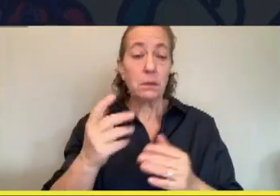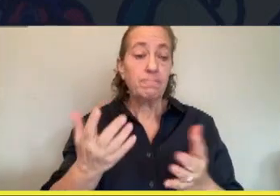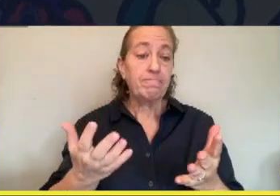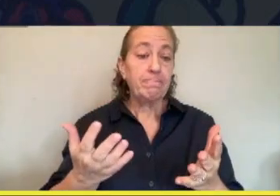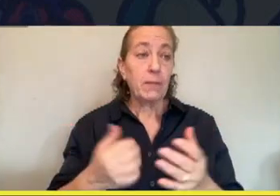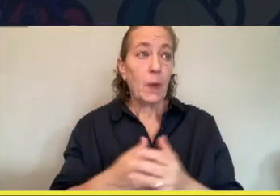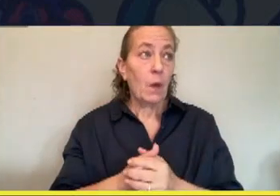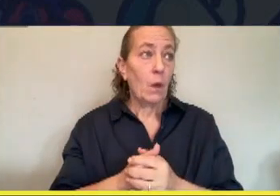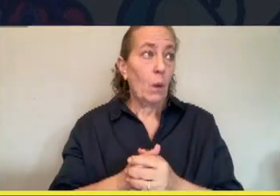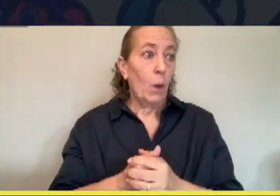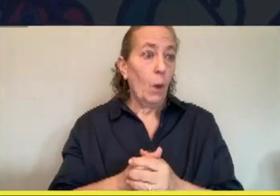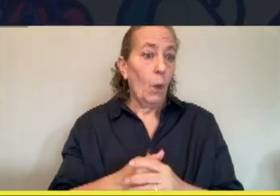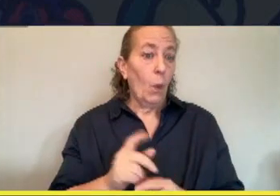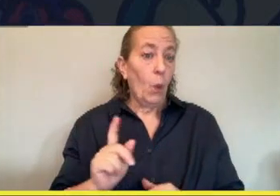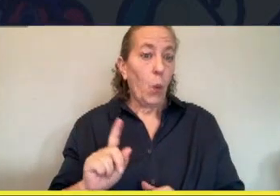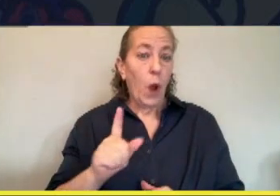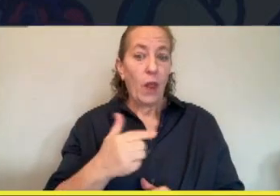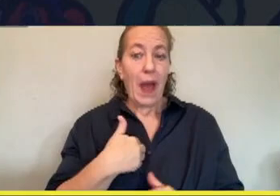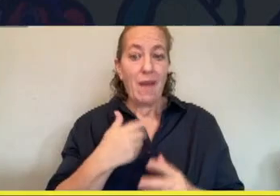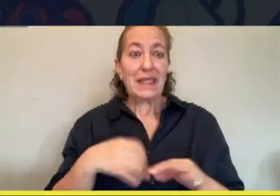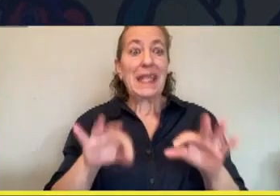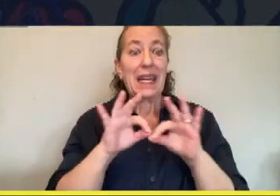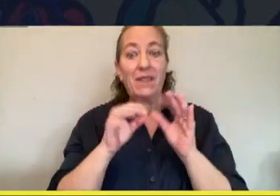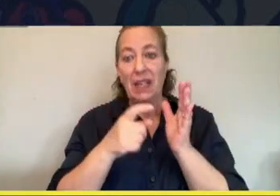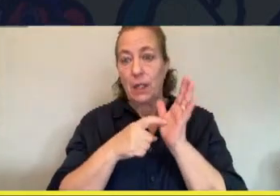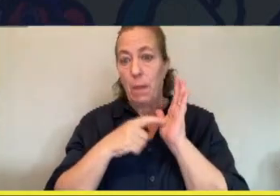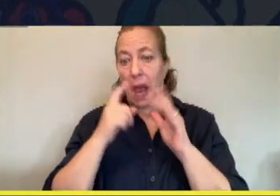significant demand for healthcare and